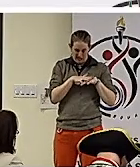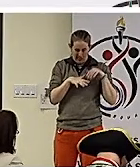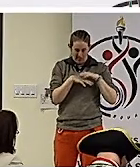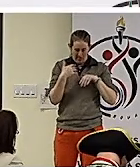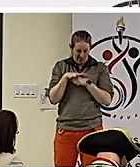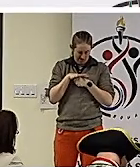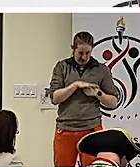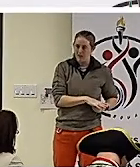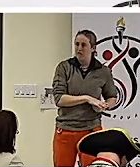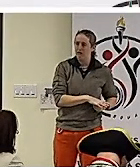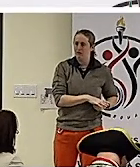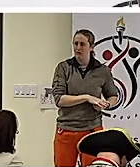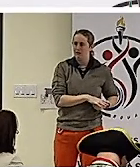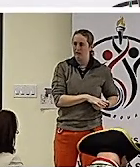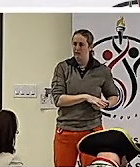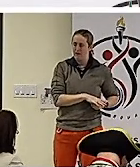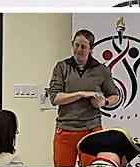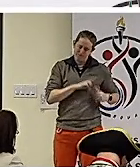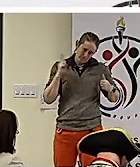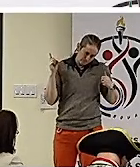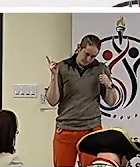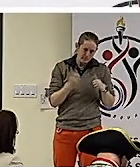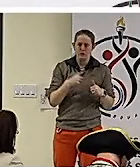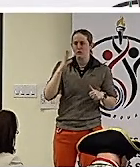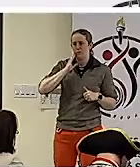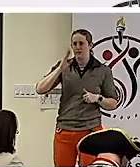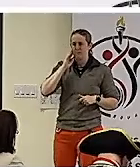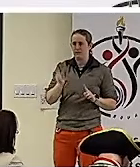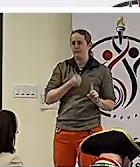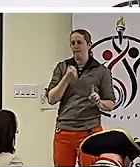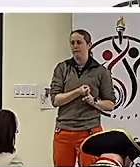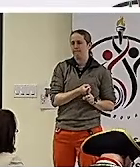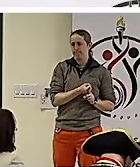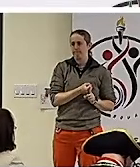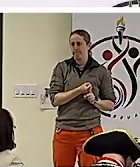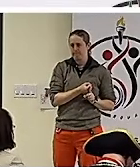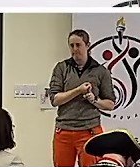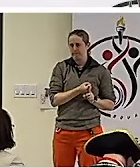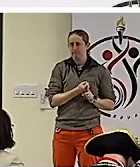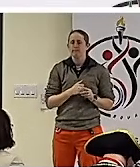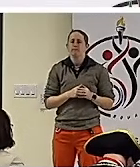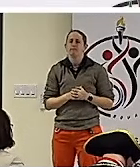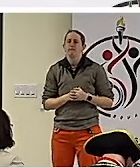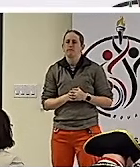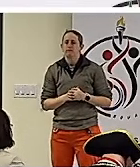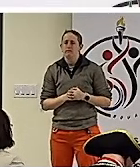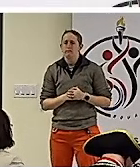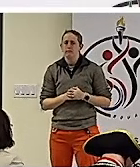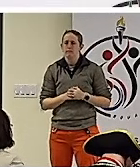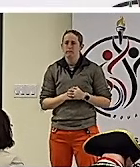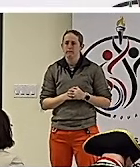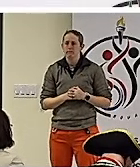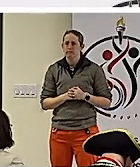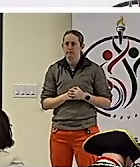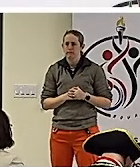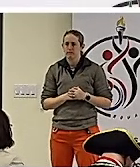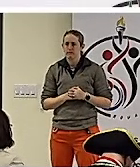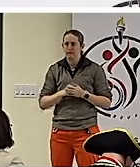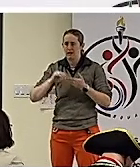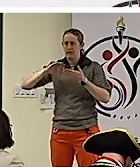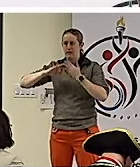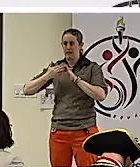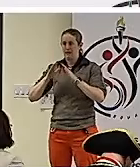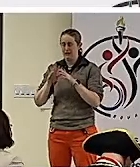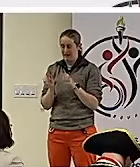affected first and most deeply. Civil society capacity is not peripheral to